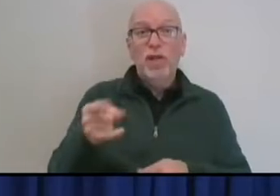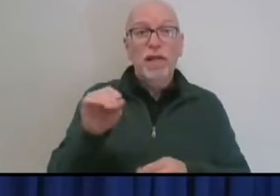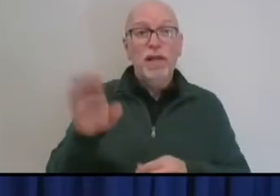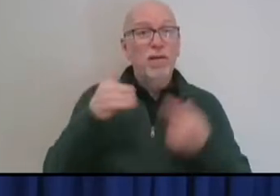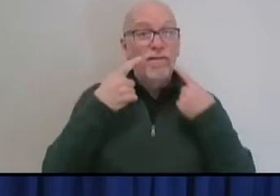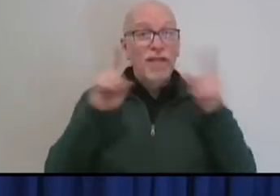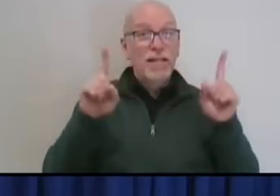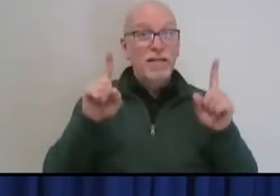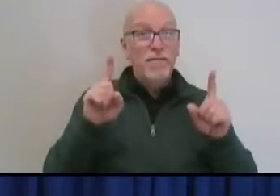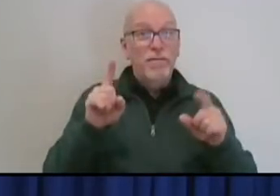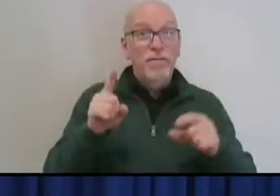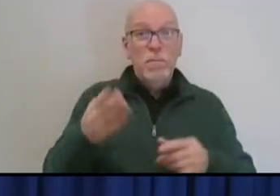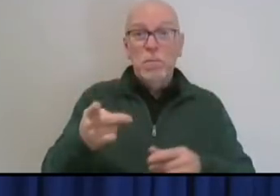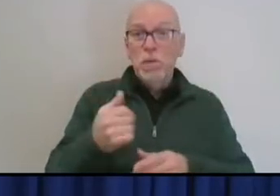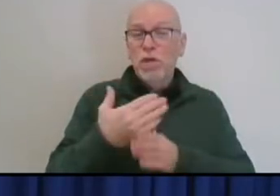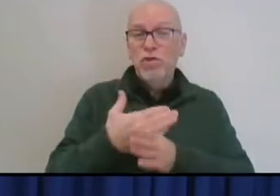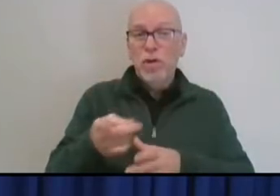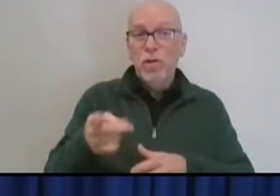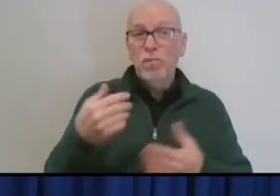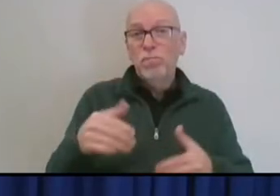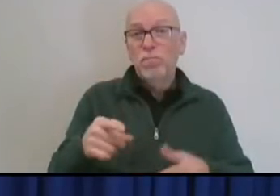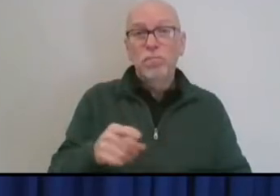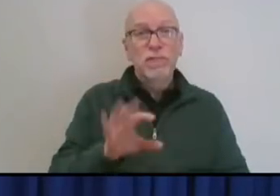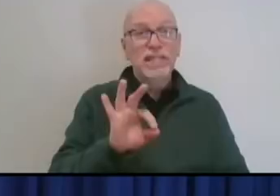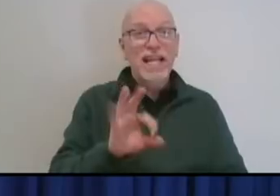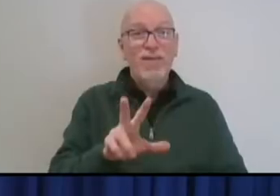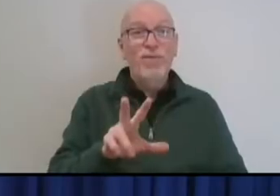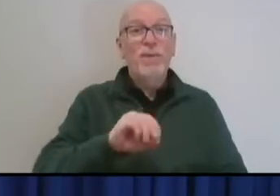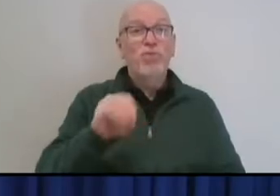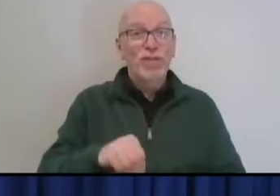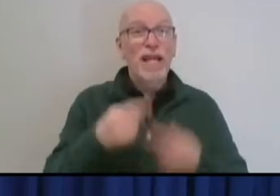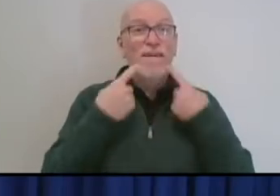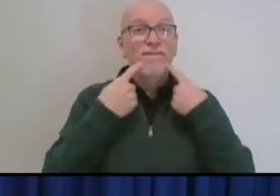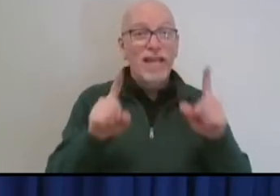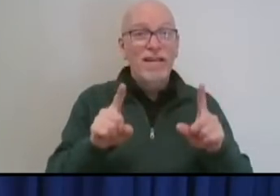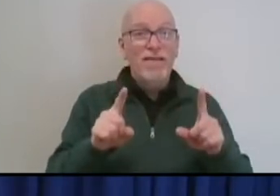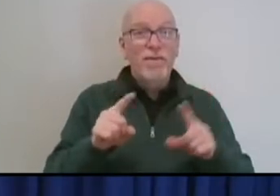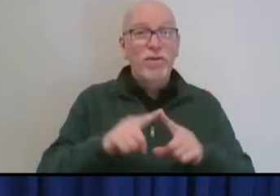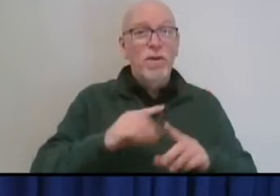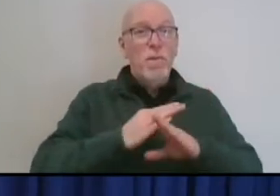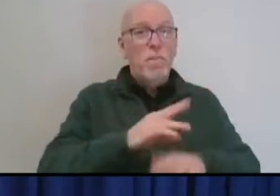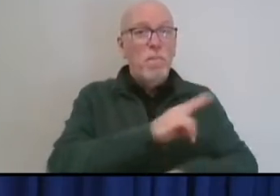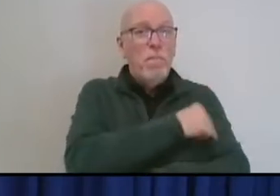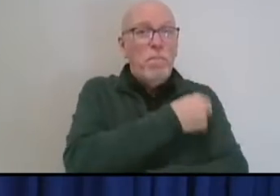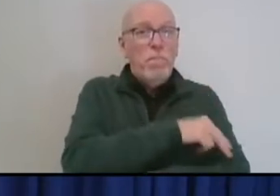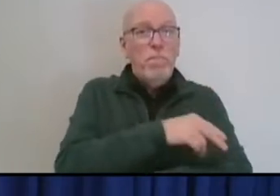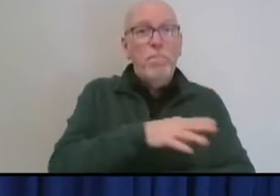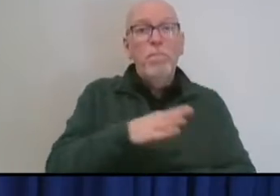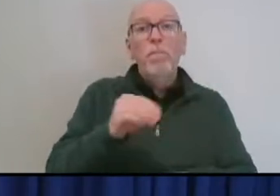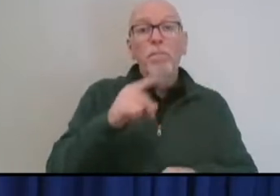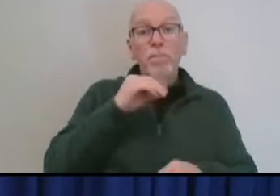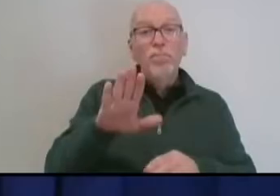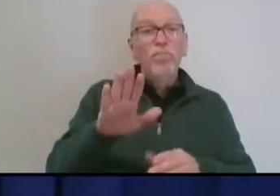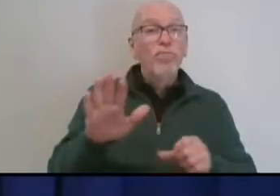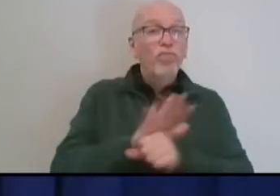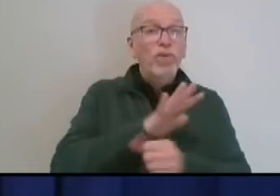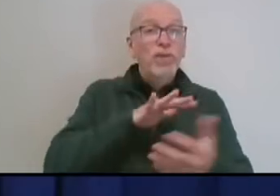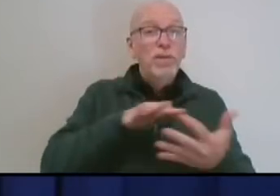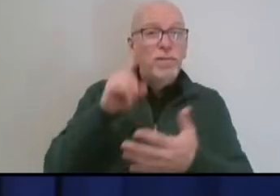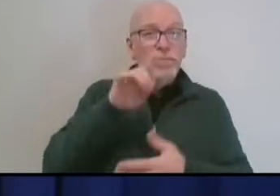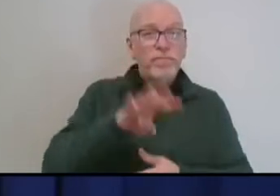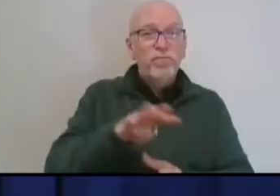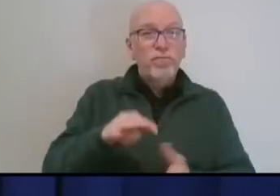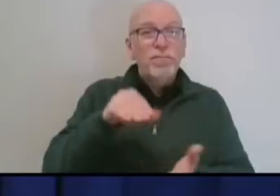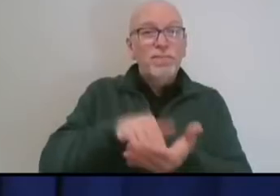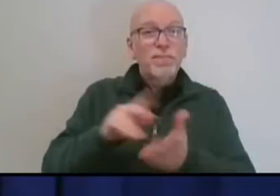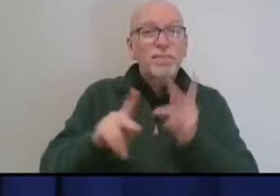I mean, you might share. I mean, that's 93% effective at preventing hospitalizations. In fact, in their entire study, I think it was 44,000 people,